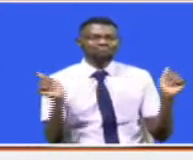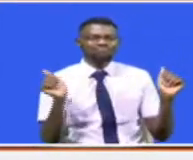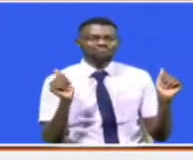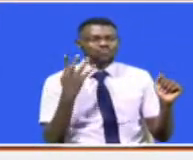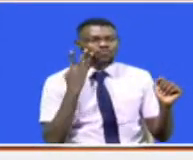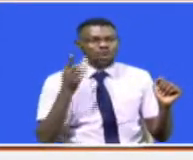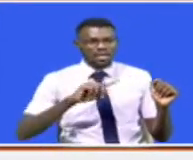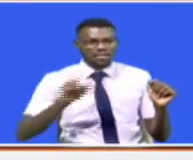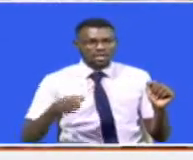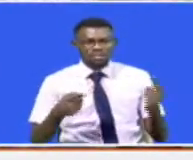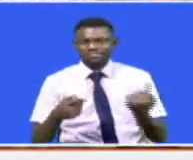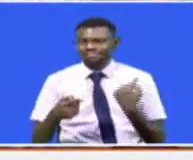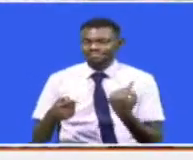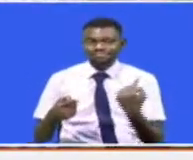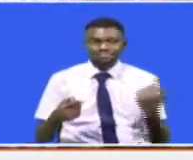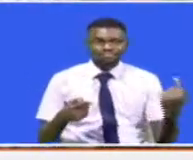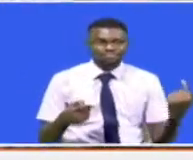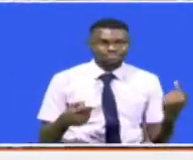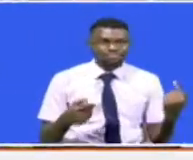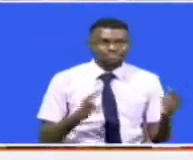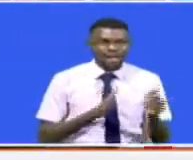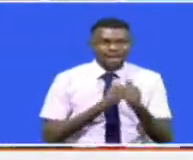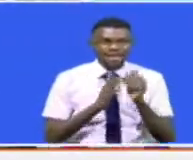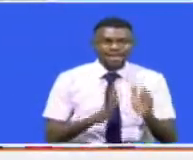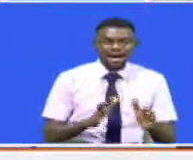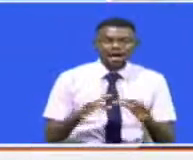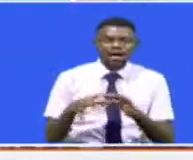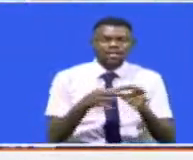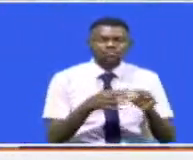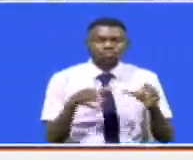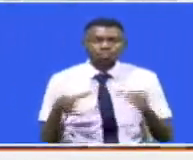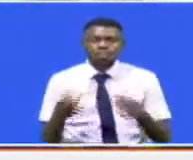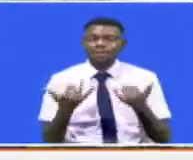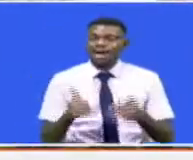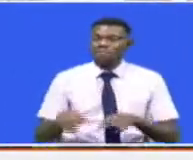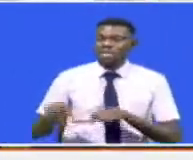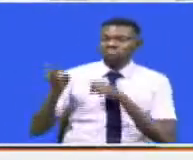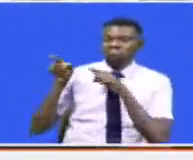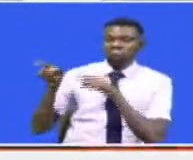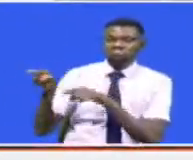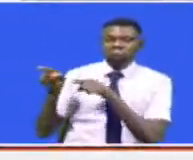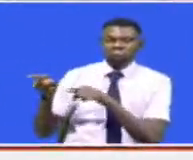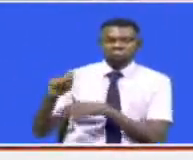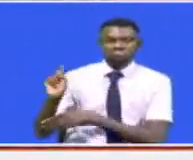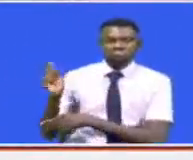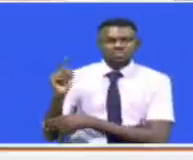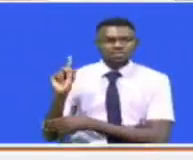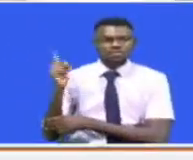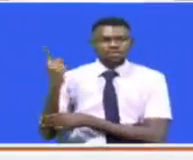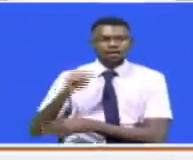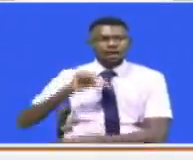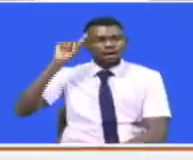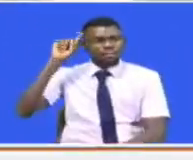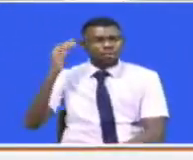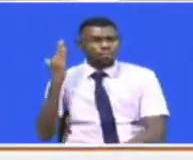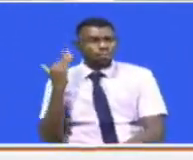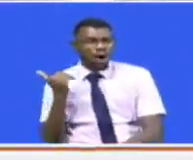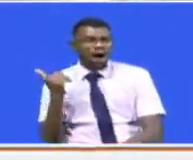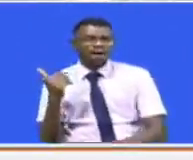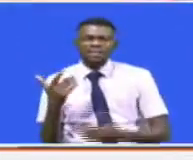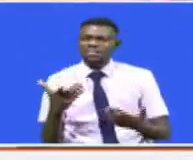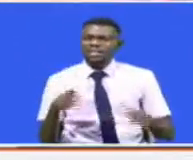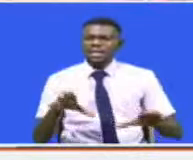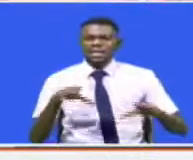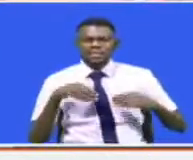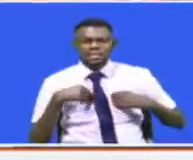of 400,000 shillings. Leaders from the Azimio coalition have pointed an accusing finger to the Kenya Kwanza government for condoning